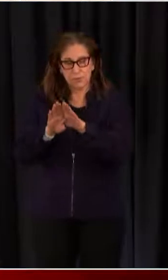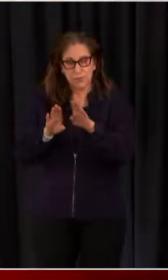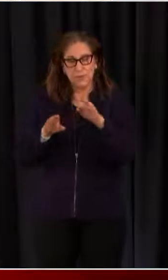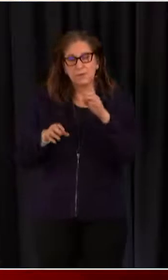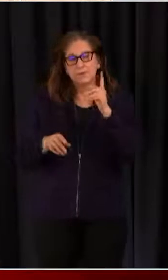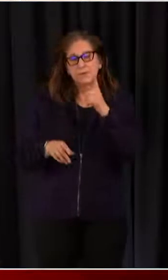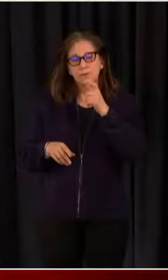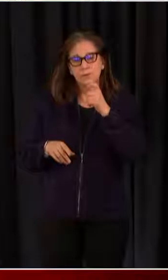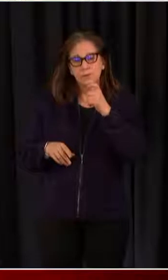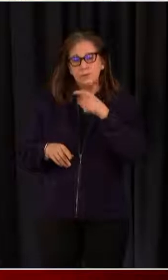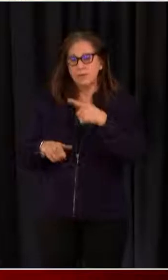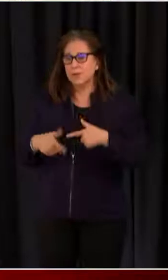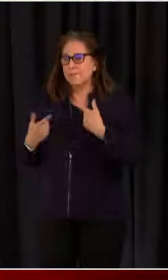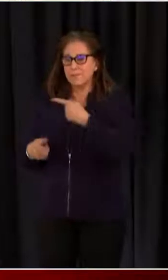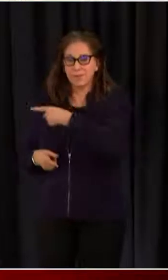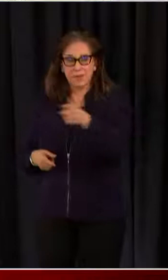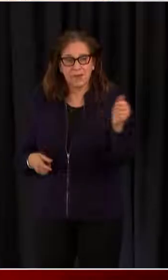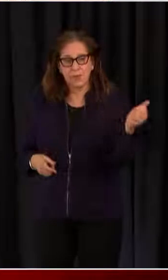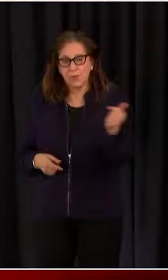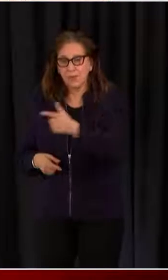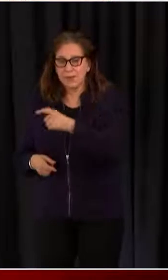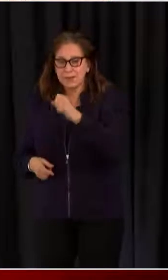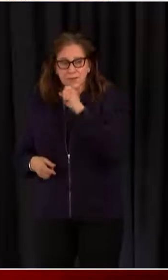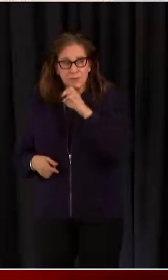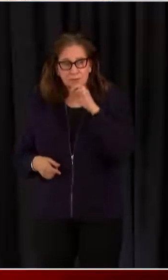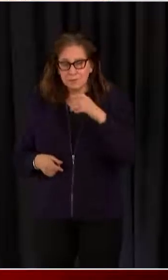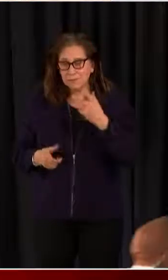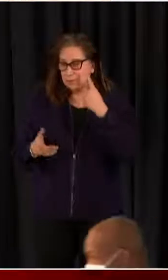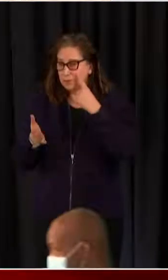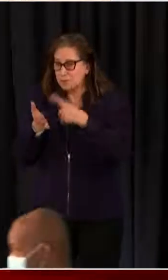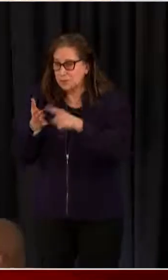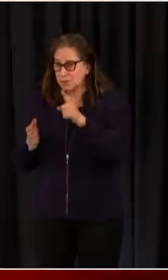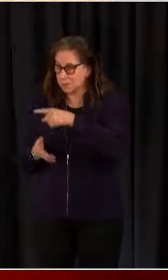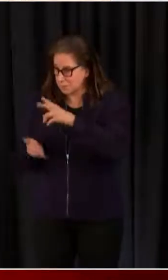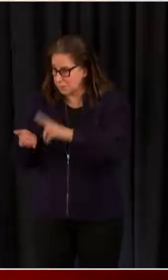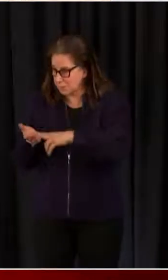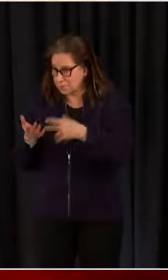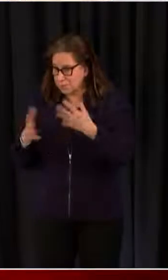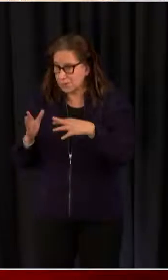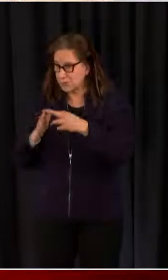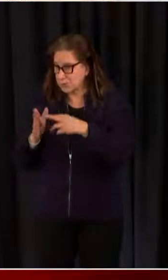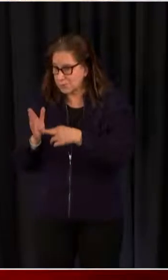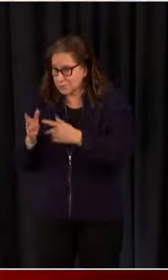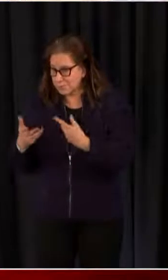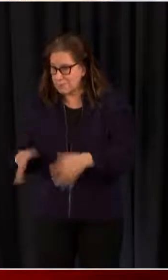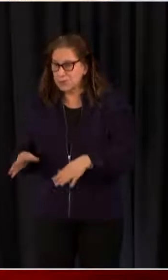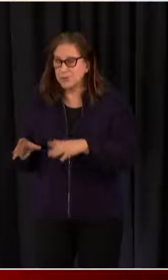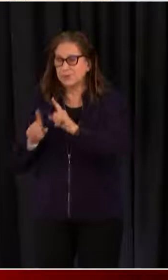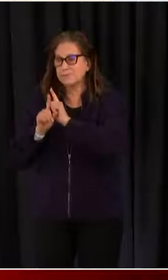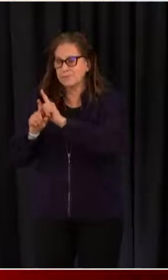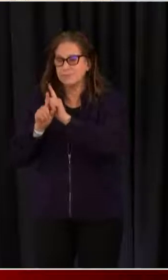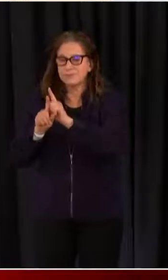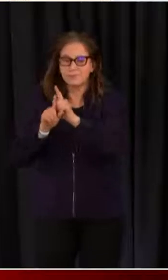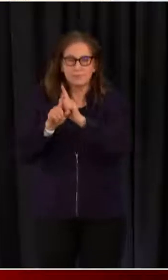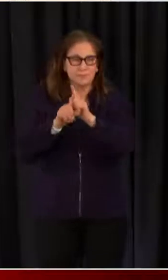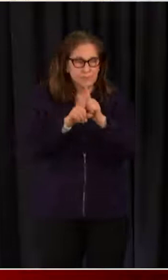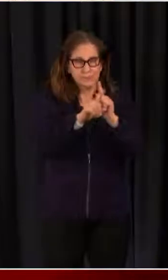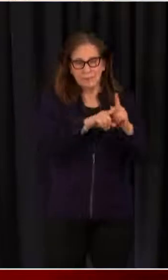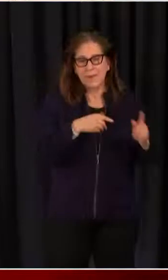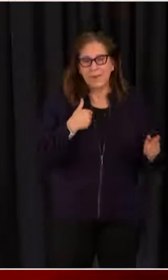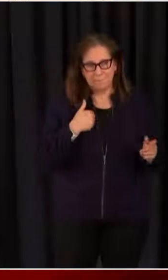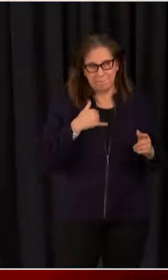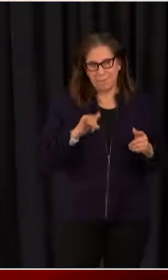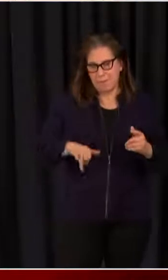vaccine appointment processes and how they can be signed up. In fact, they can be signed up on the spot. So we want to thank our